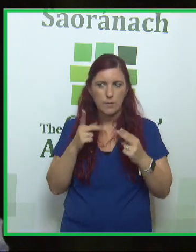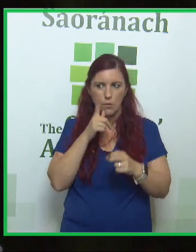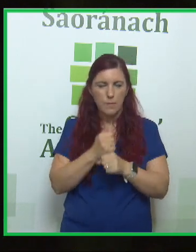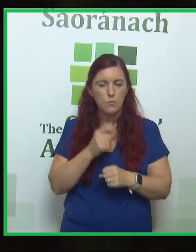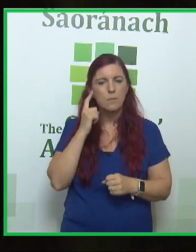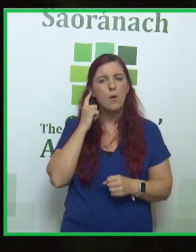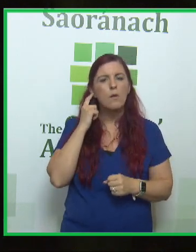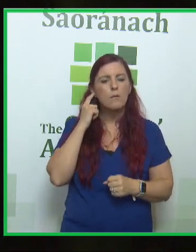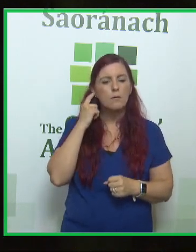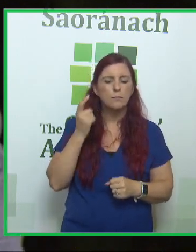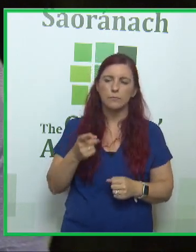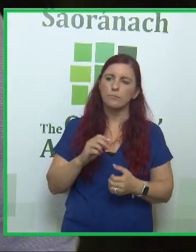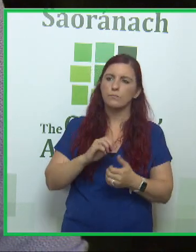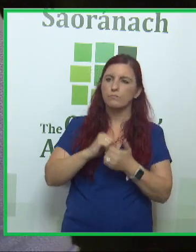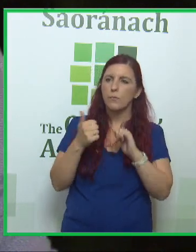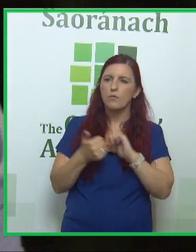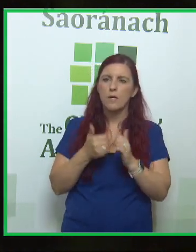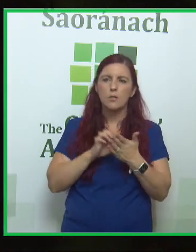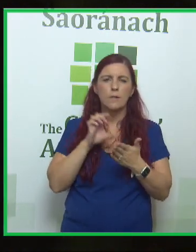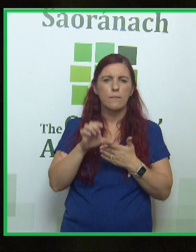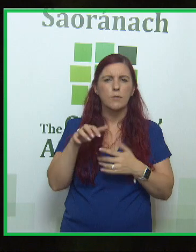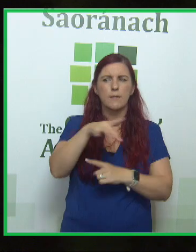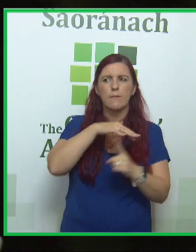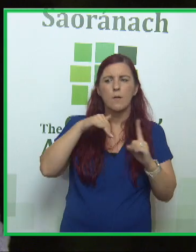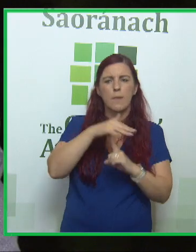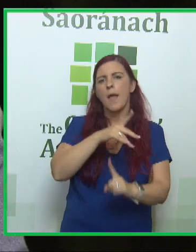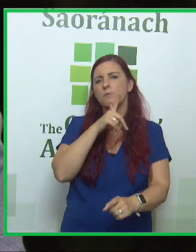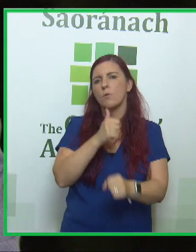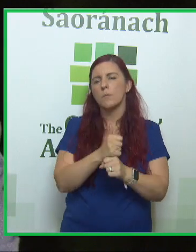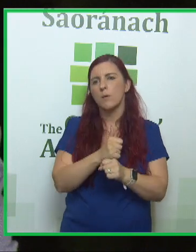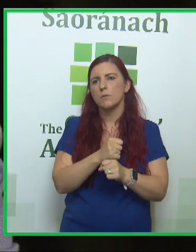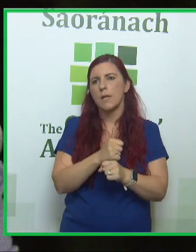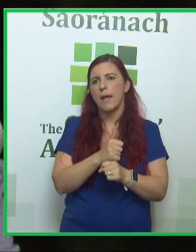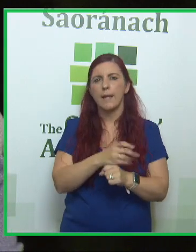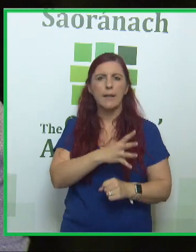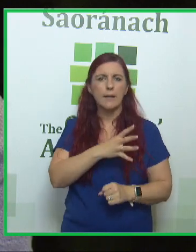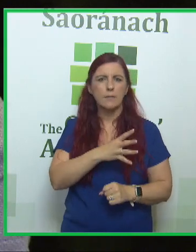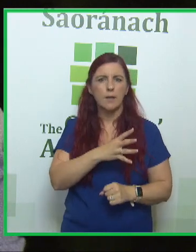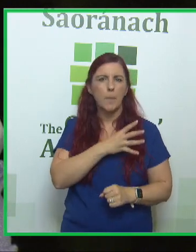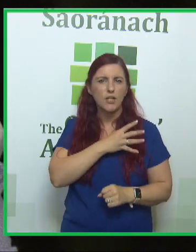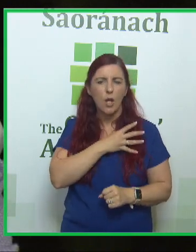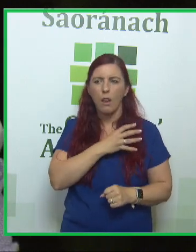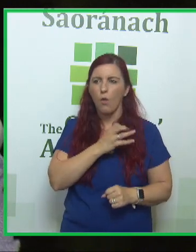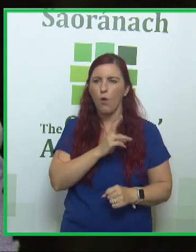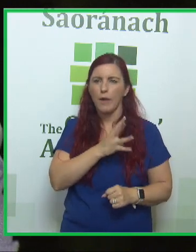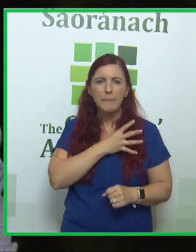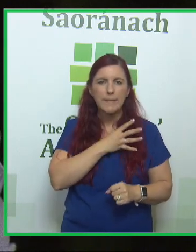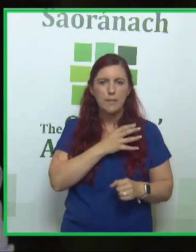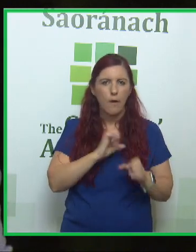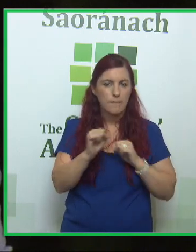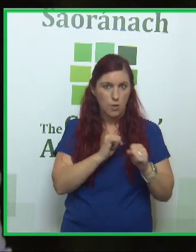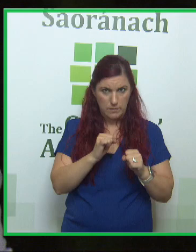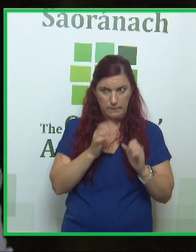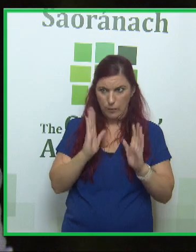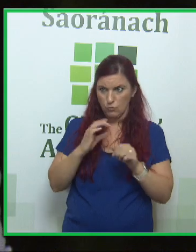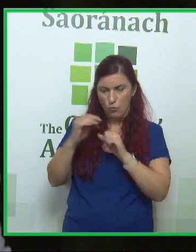In a changing funding environment, there has been talk of a commissioning of services. This has been an approach used in other